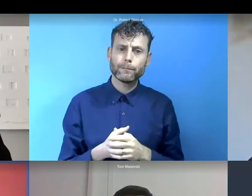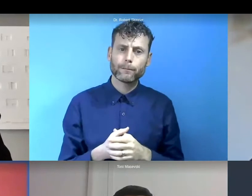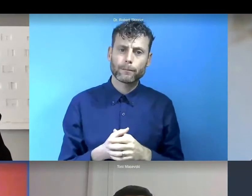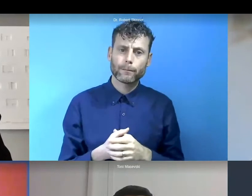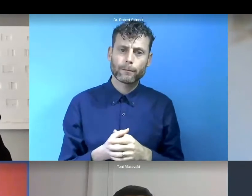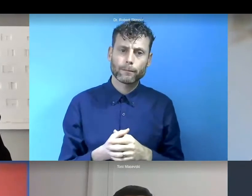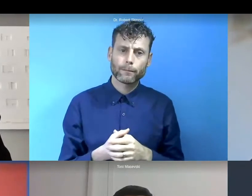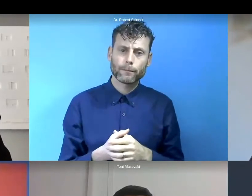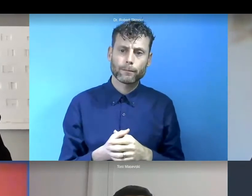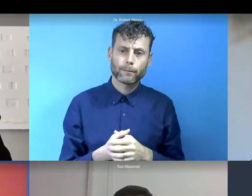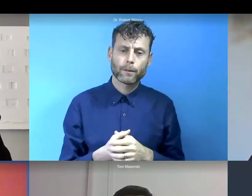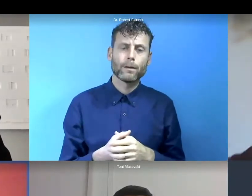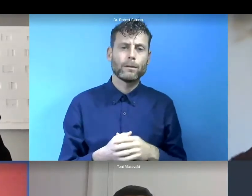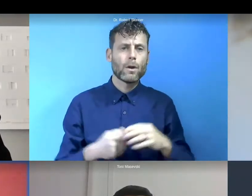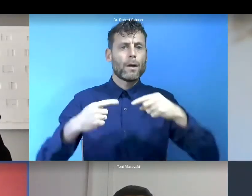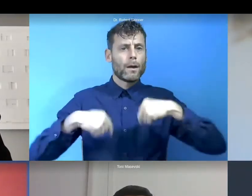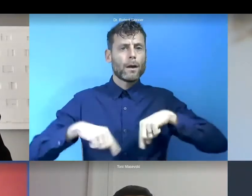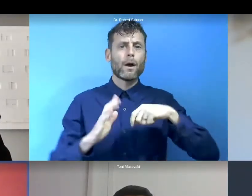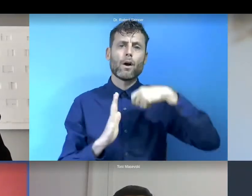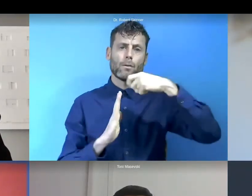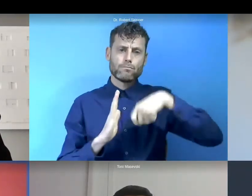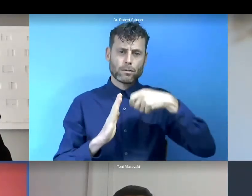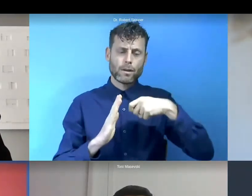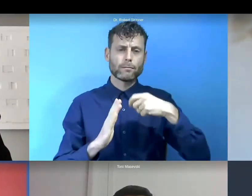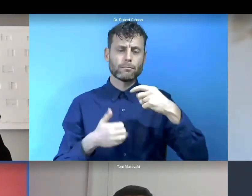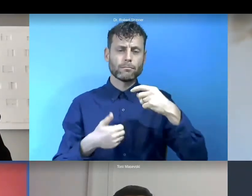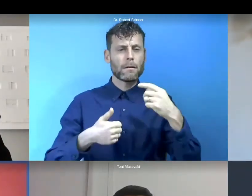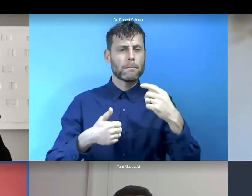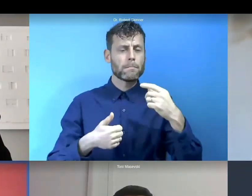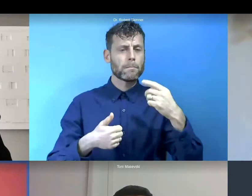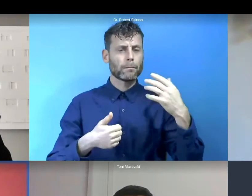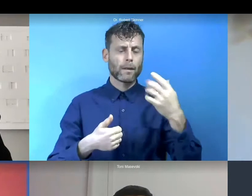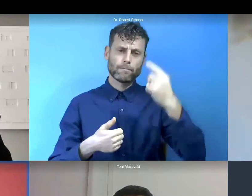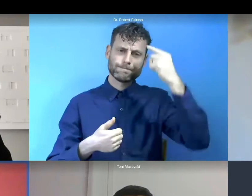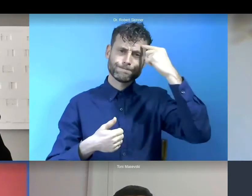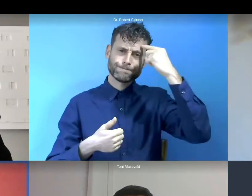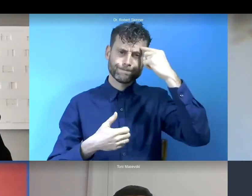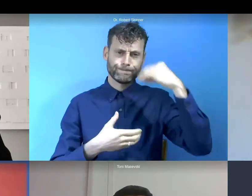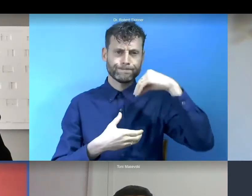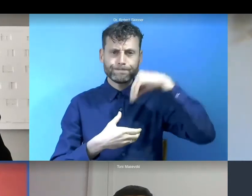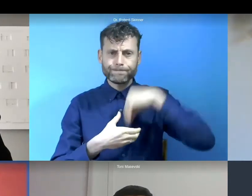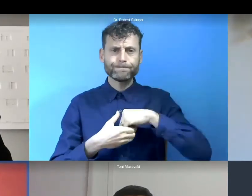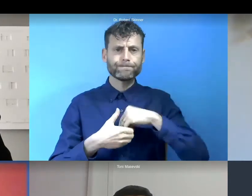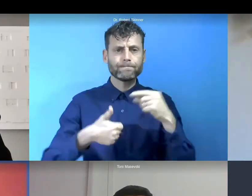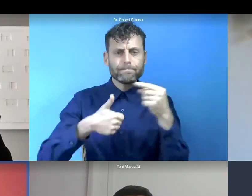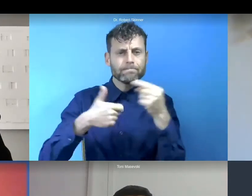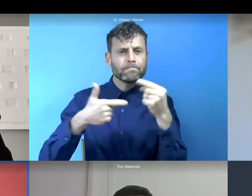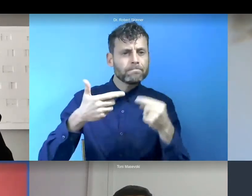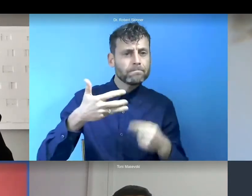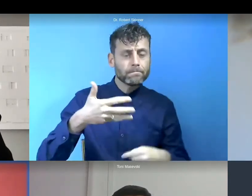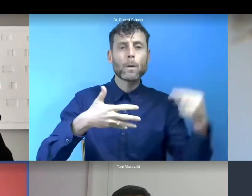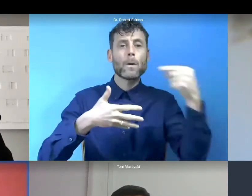premises, and one of them is that it is